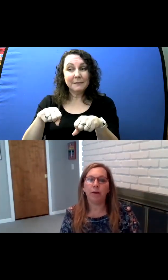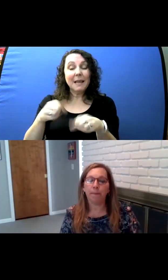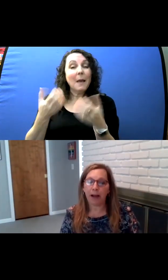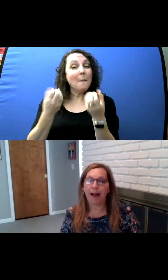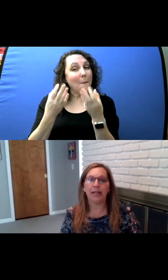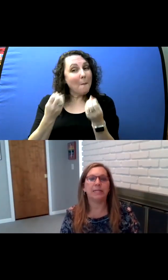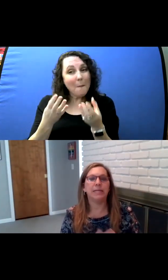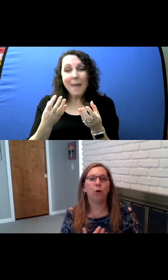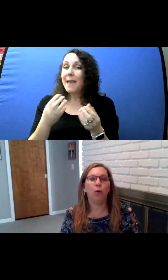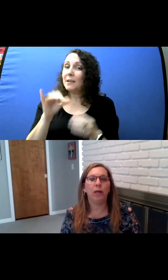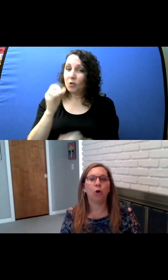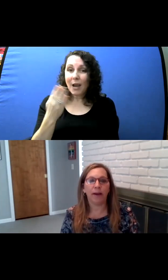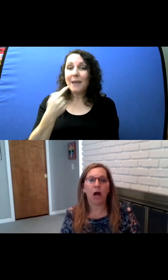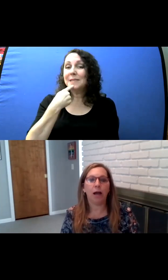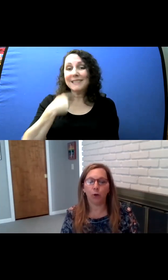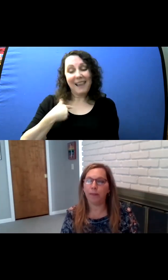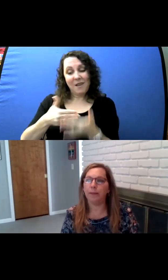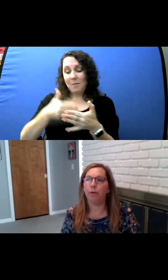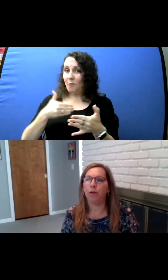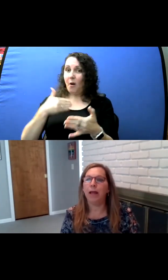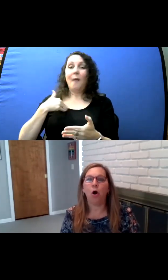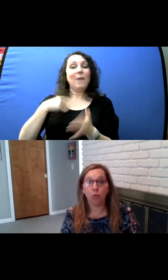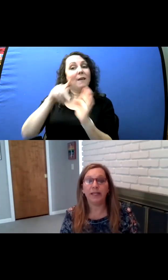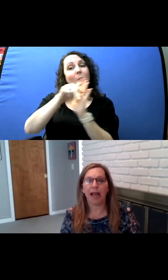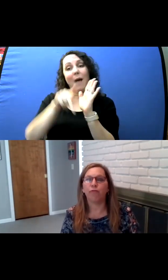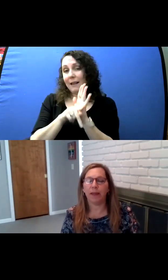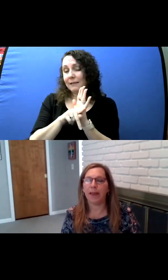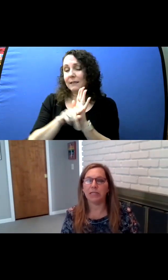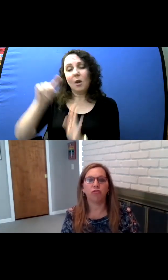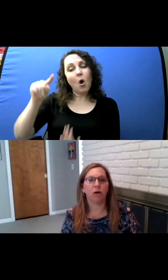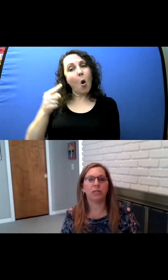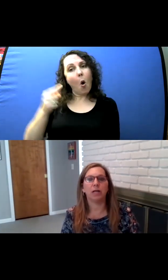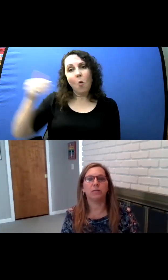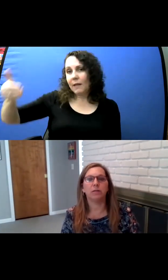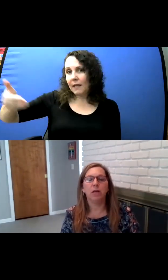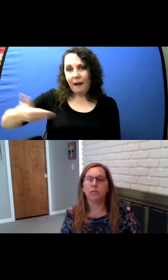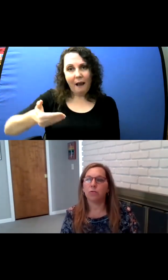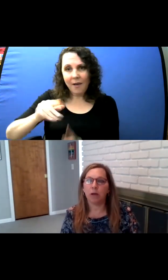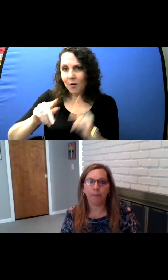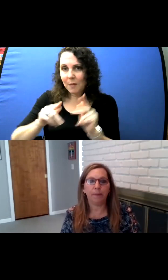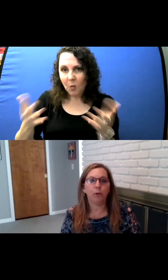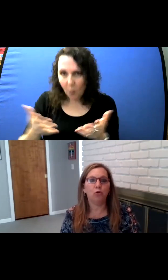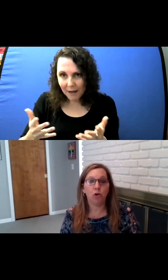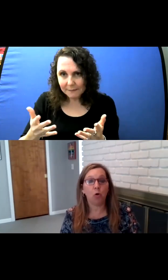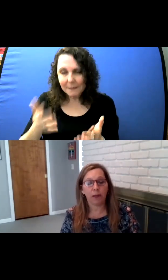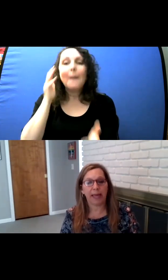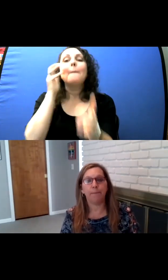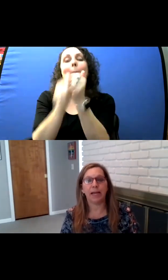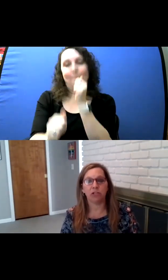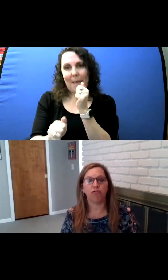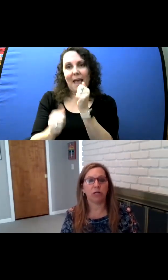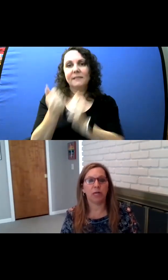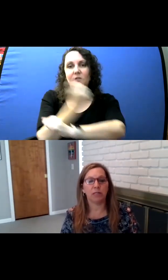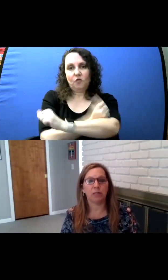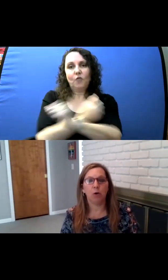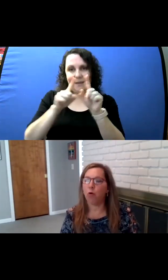have a policy that we are going to hire people only after they pass a drug test. So some people who know they can't